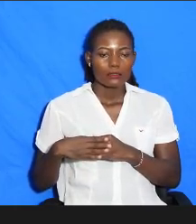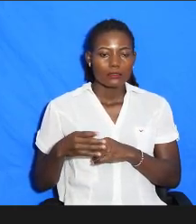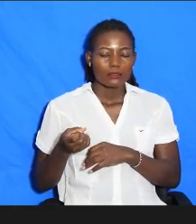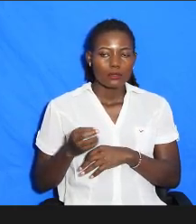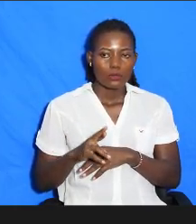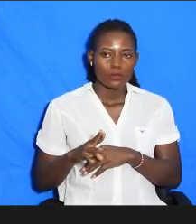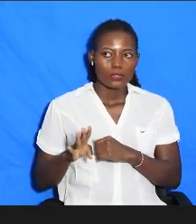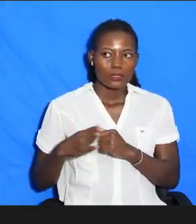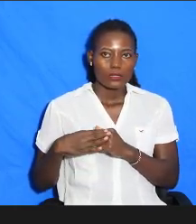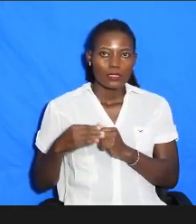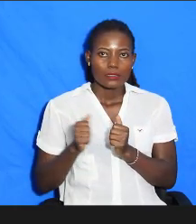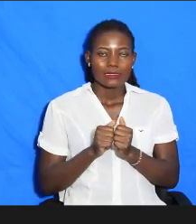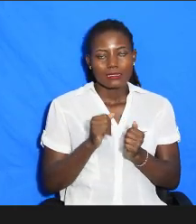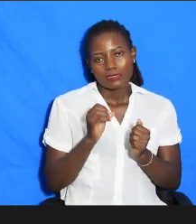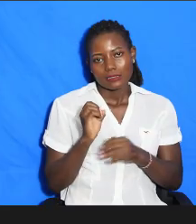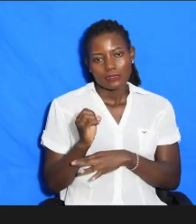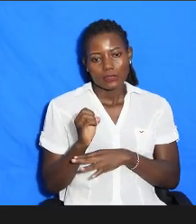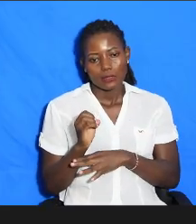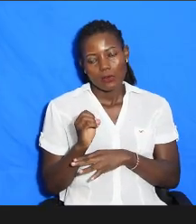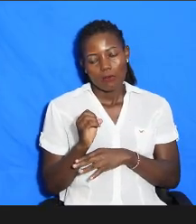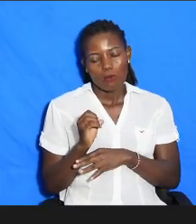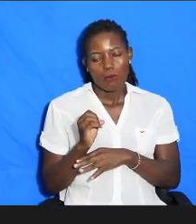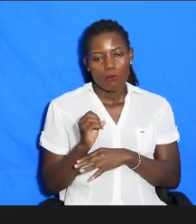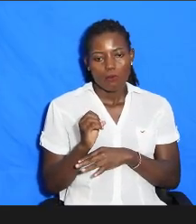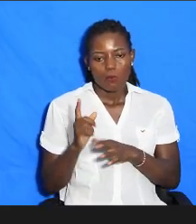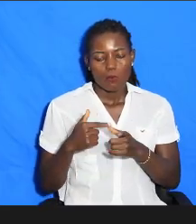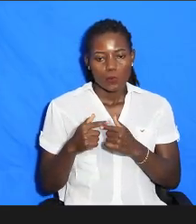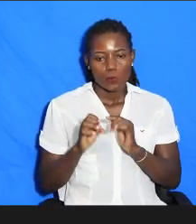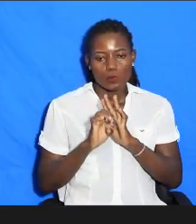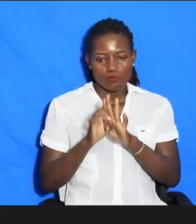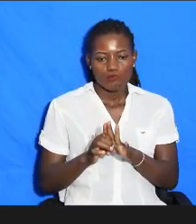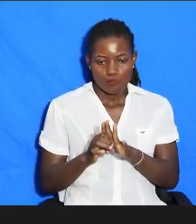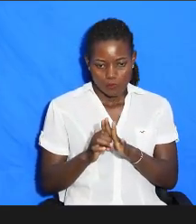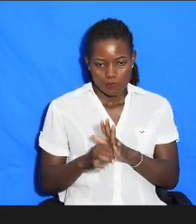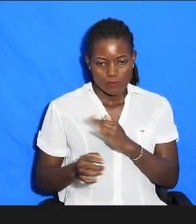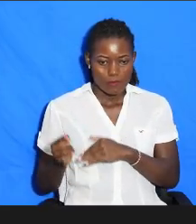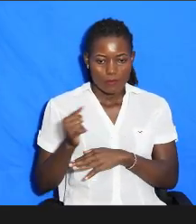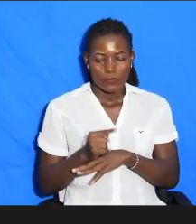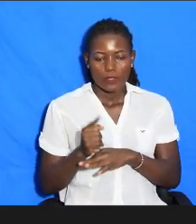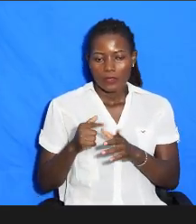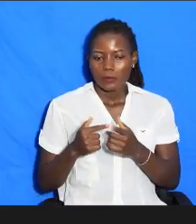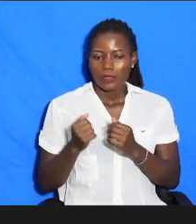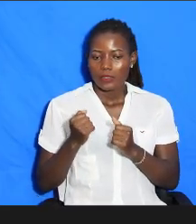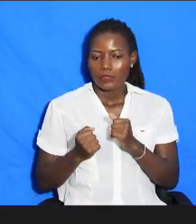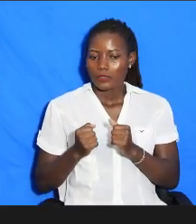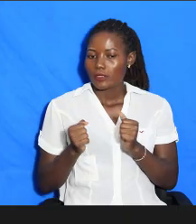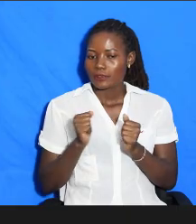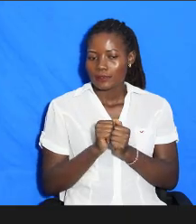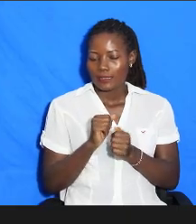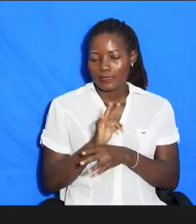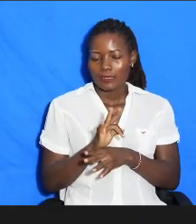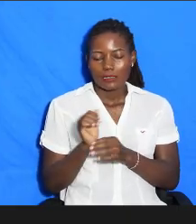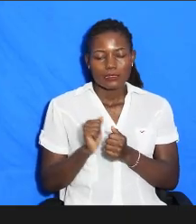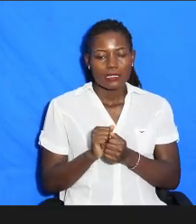9 9 yes 9 9 there 10 0, just that's hand timing. And for example let's say you came and maybe you ran 10 2, you ran 10